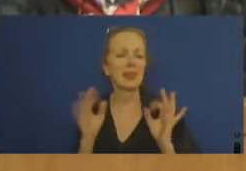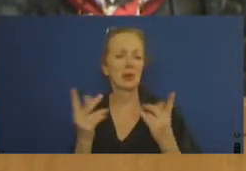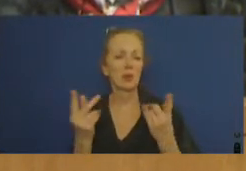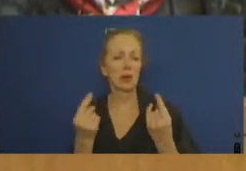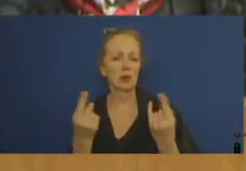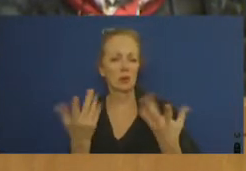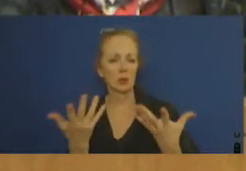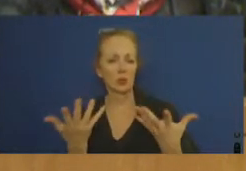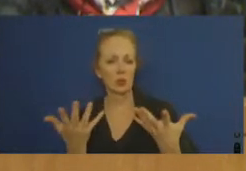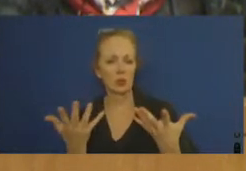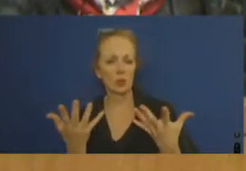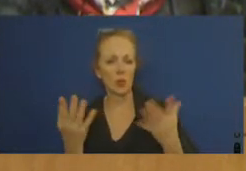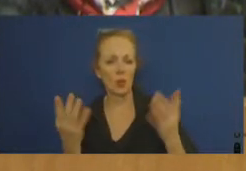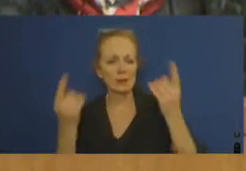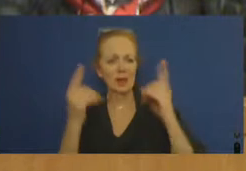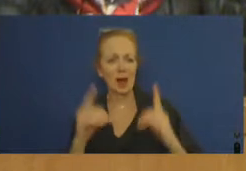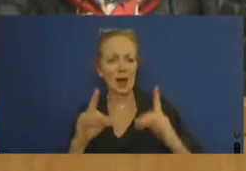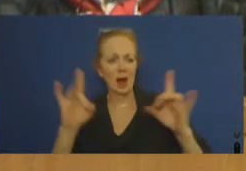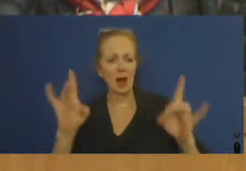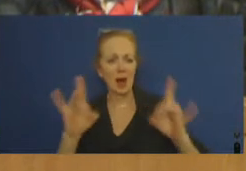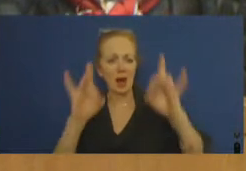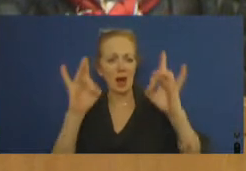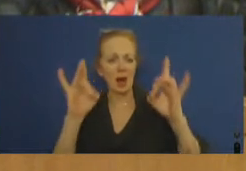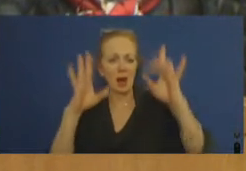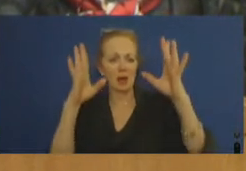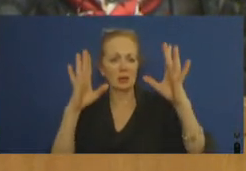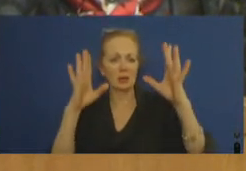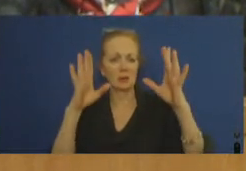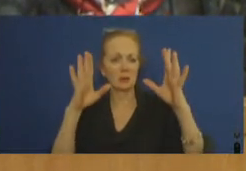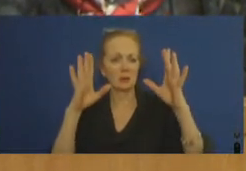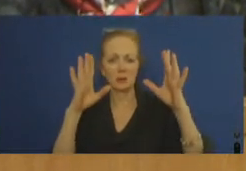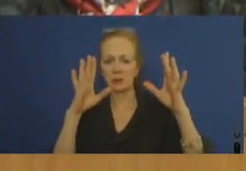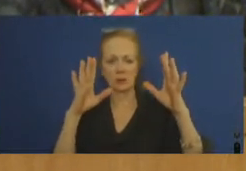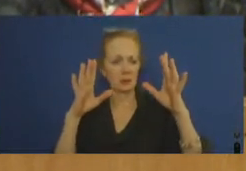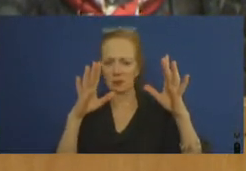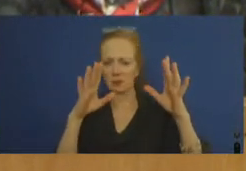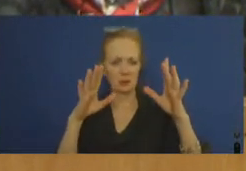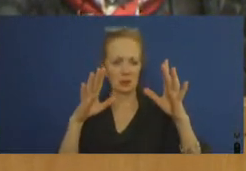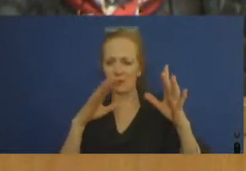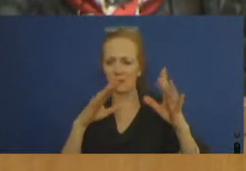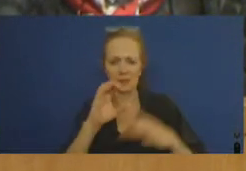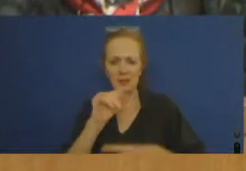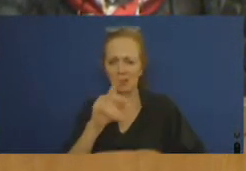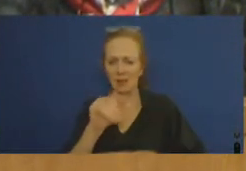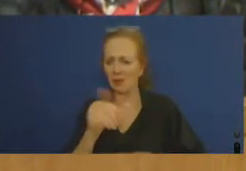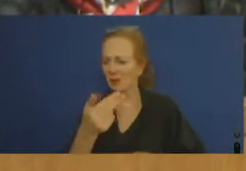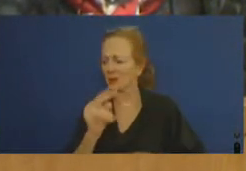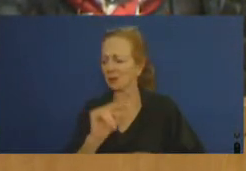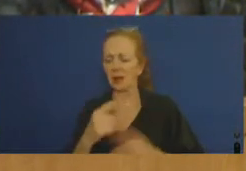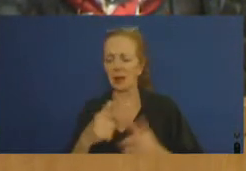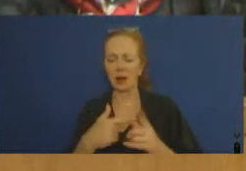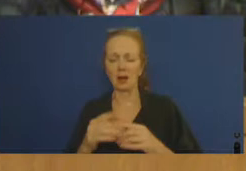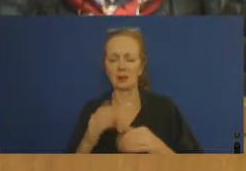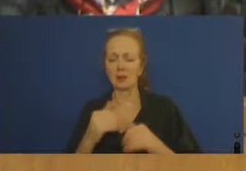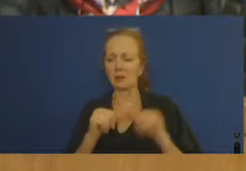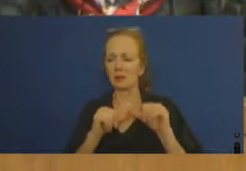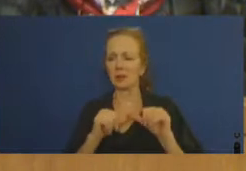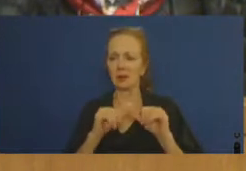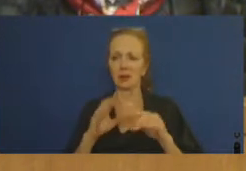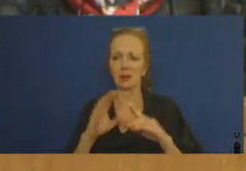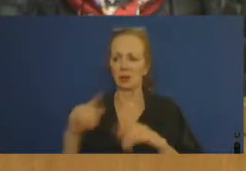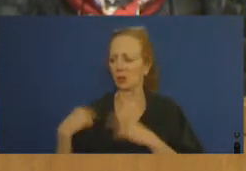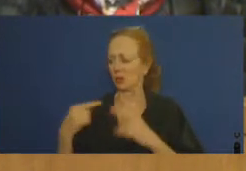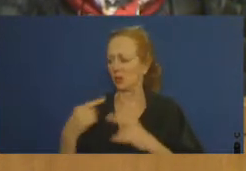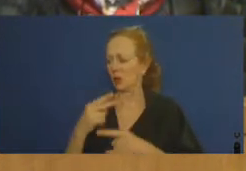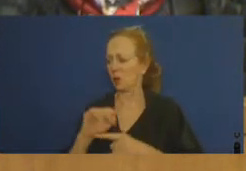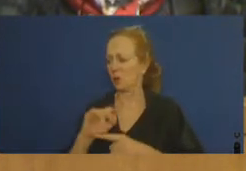is happening is a disgrace to our civilization and a stain on our collective humanity. Passing this resolution